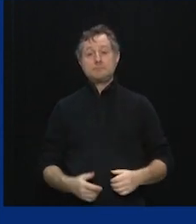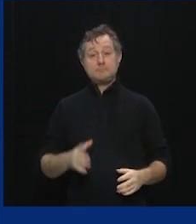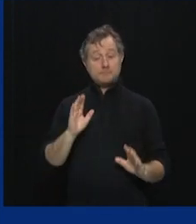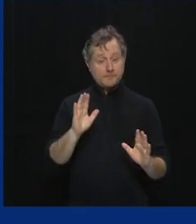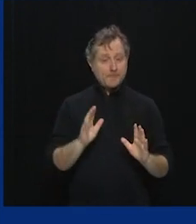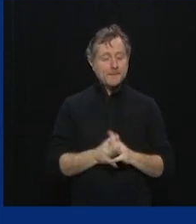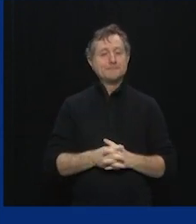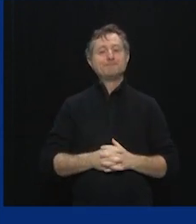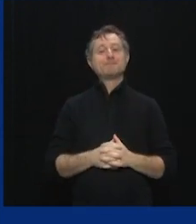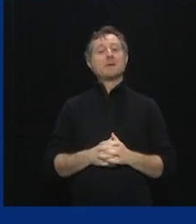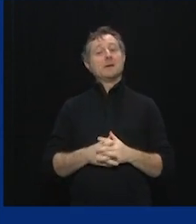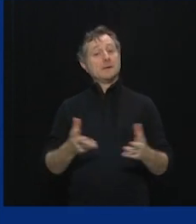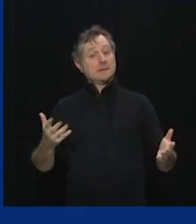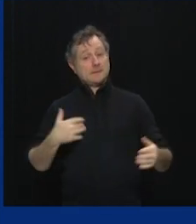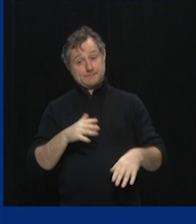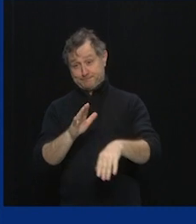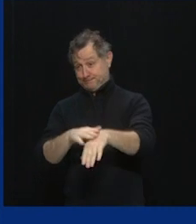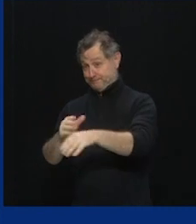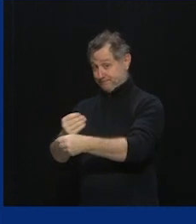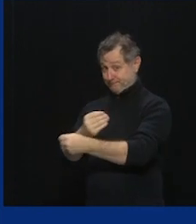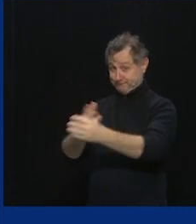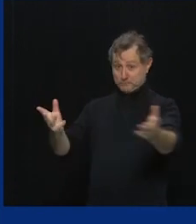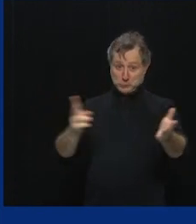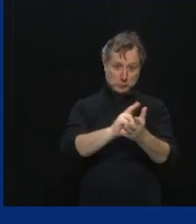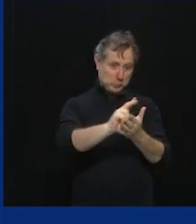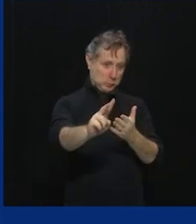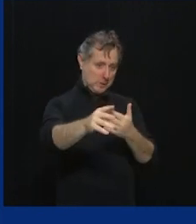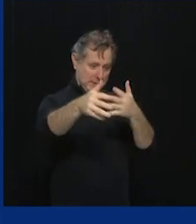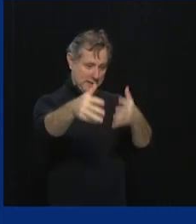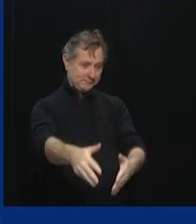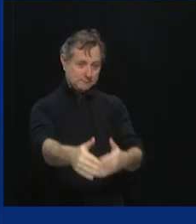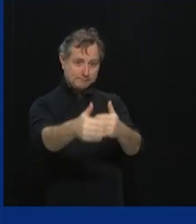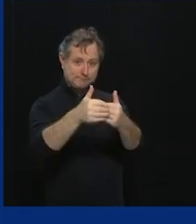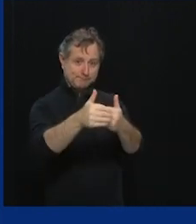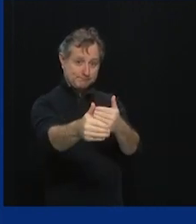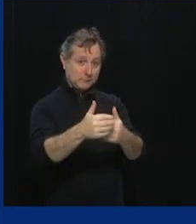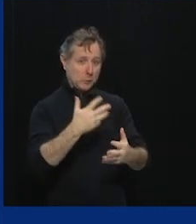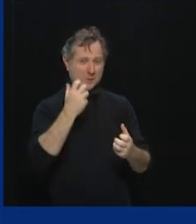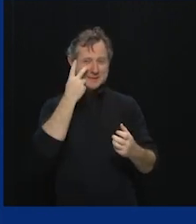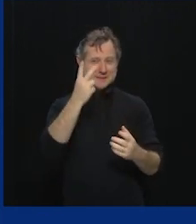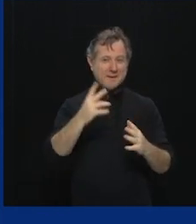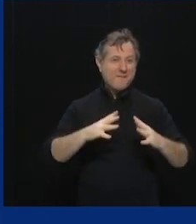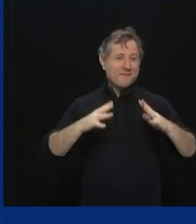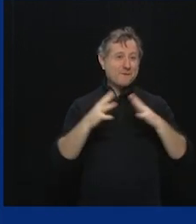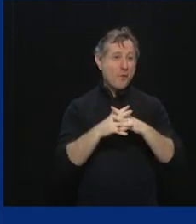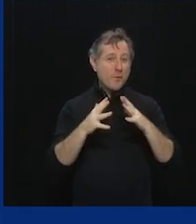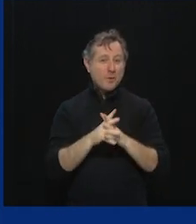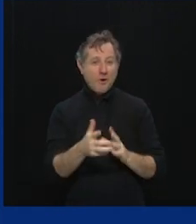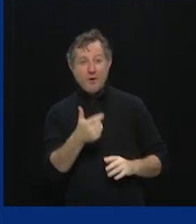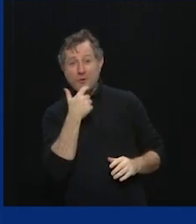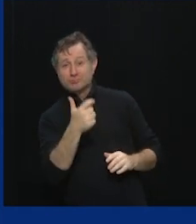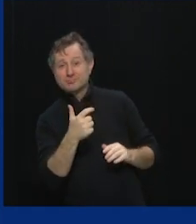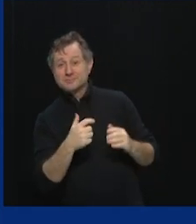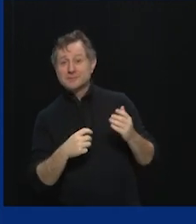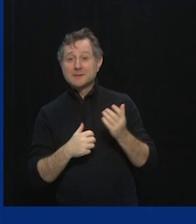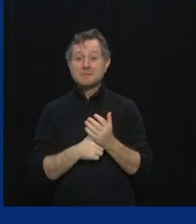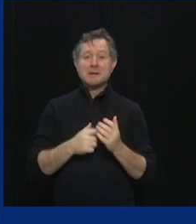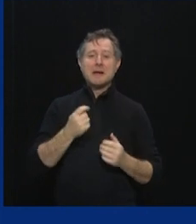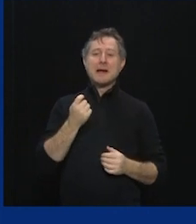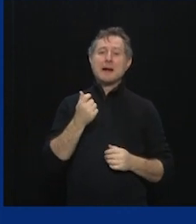everybody we have 2 more weeks. If you want to go see a football game, kind of a sore subject for me this morning.